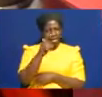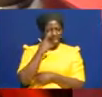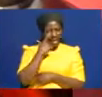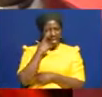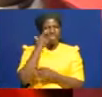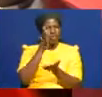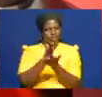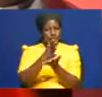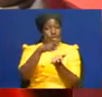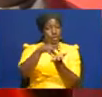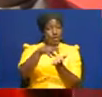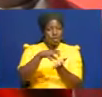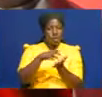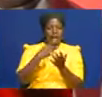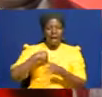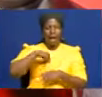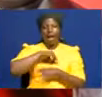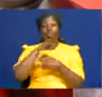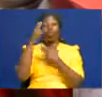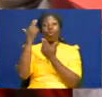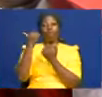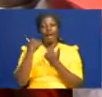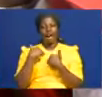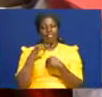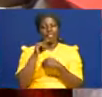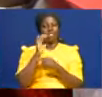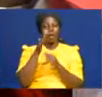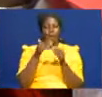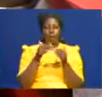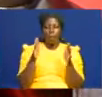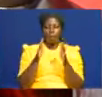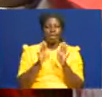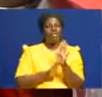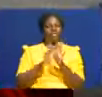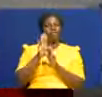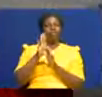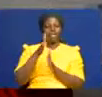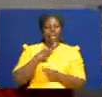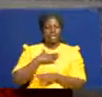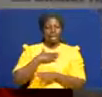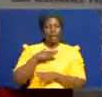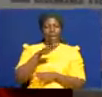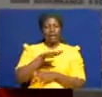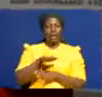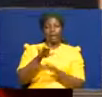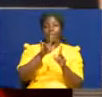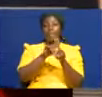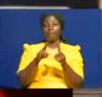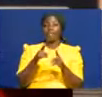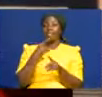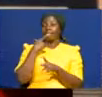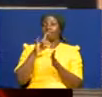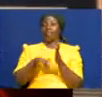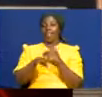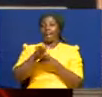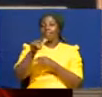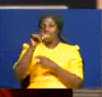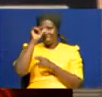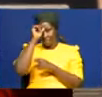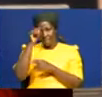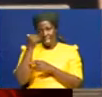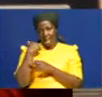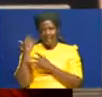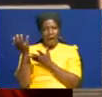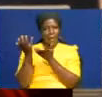tuna matumaini ya kwamba hili litafungulia maendeleo katika sehemu yetu ya Dungicha. They added that the county government had already brought large